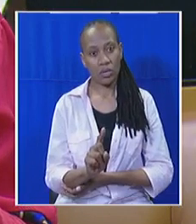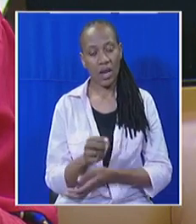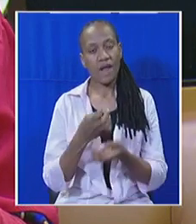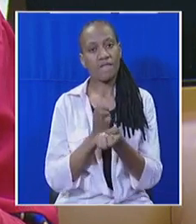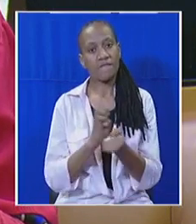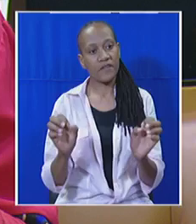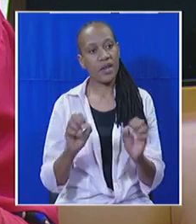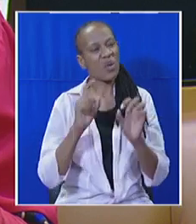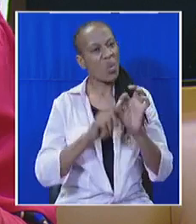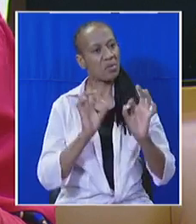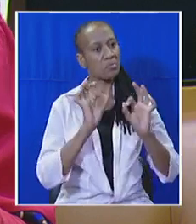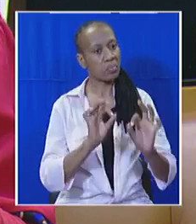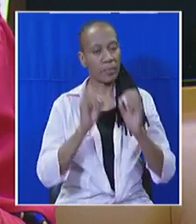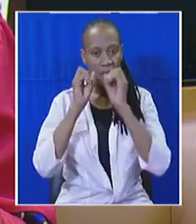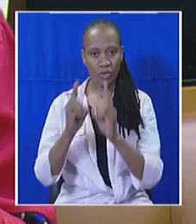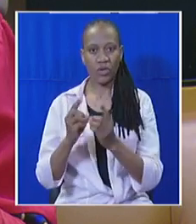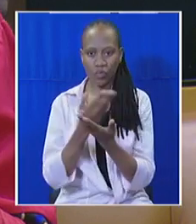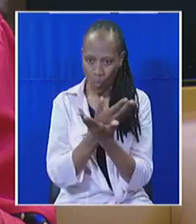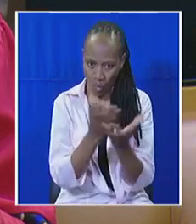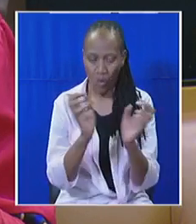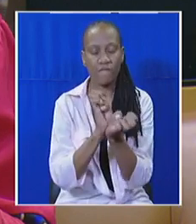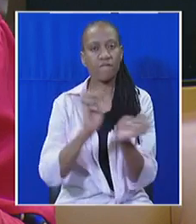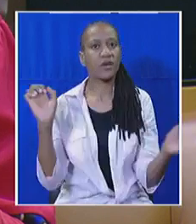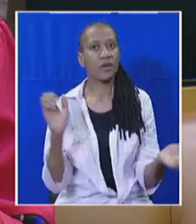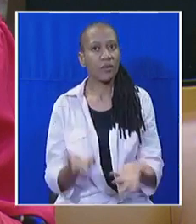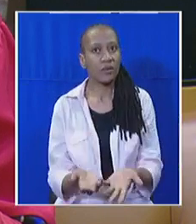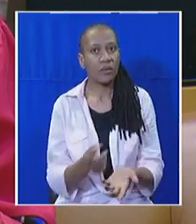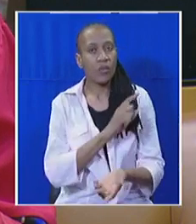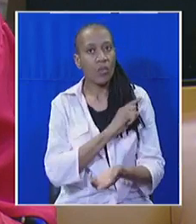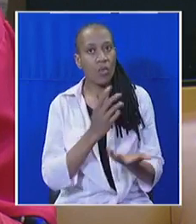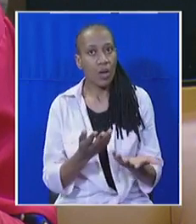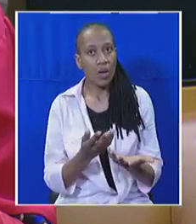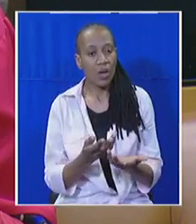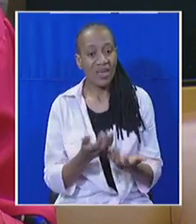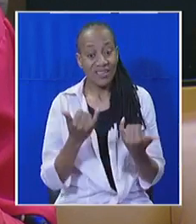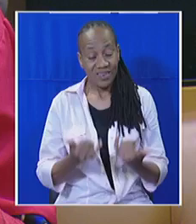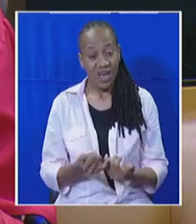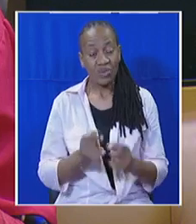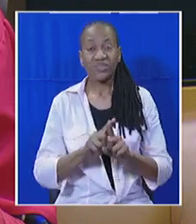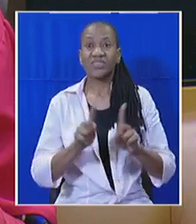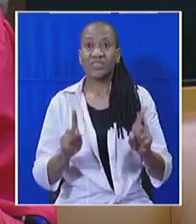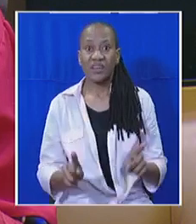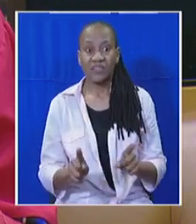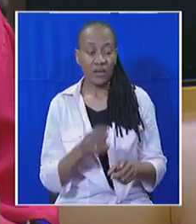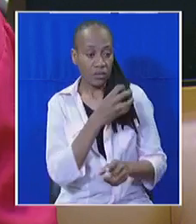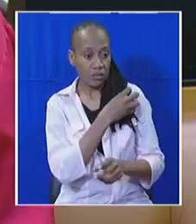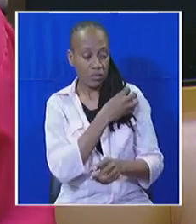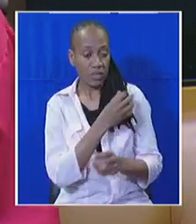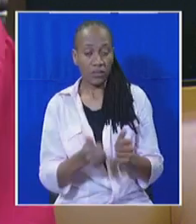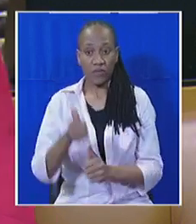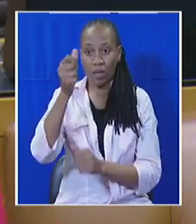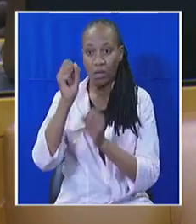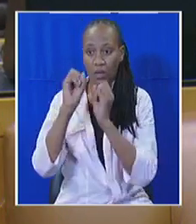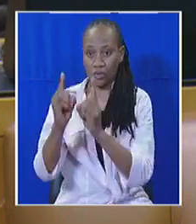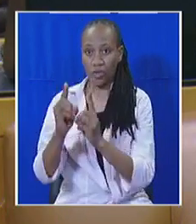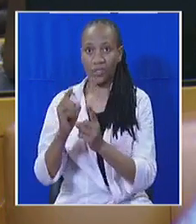education for all, in light of the reformist call of free education for few, as raised by the Minister of Higher Education.